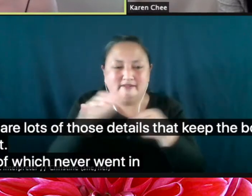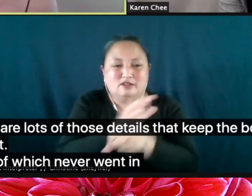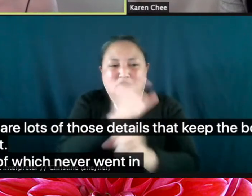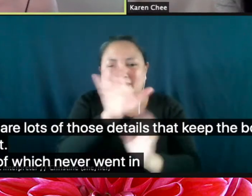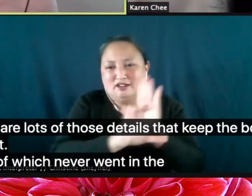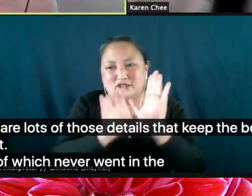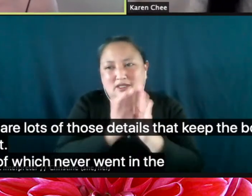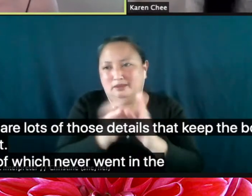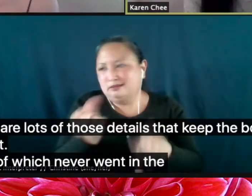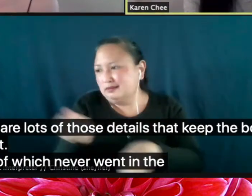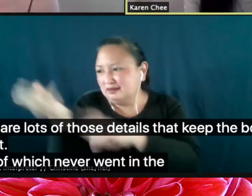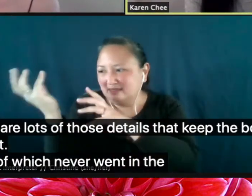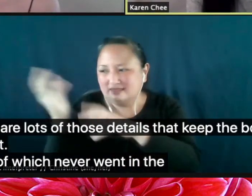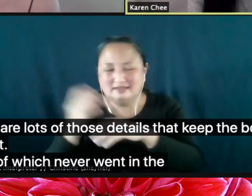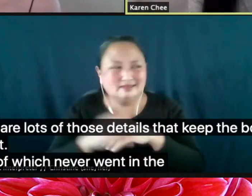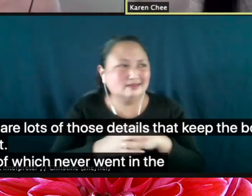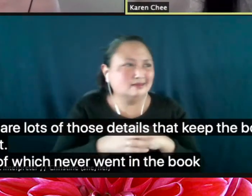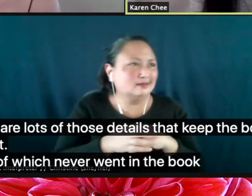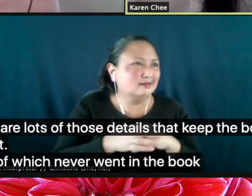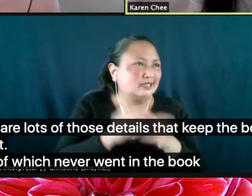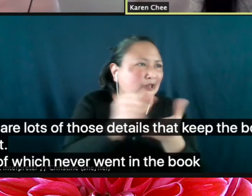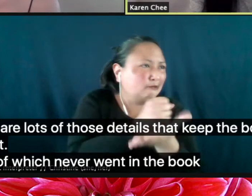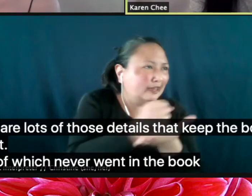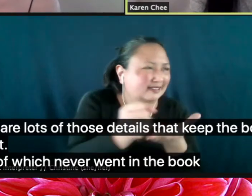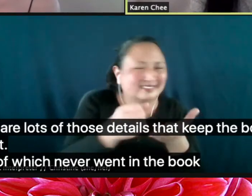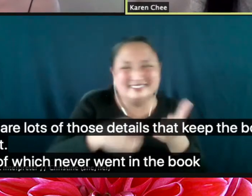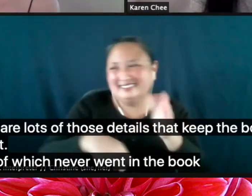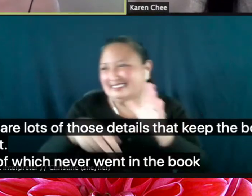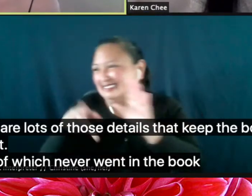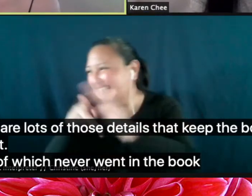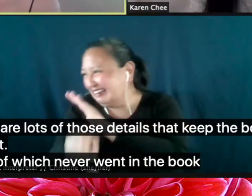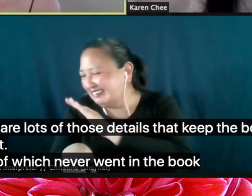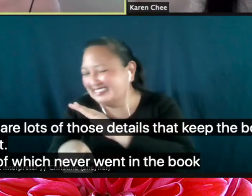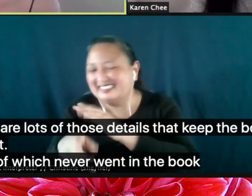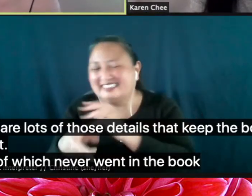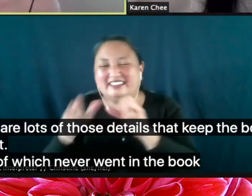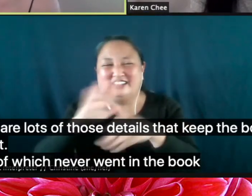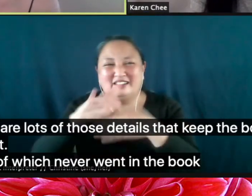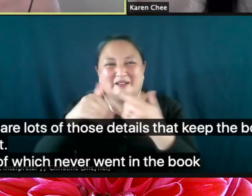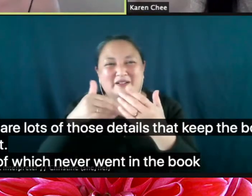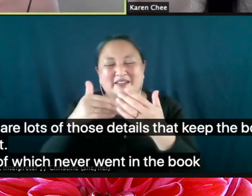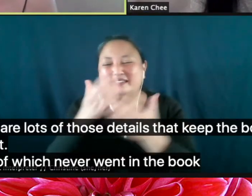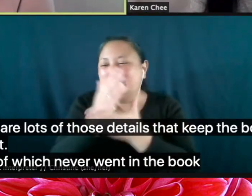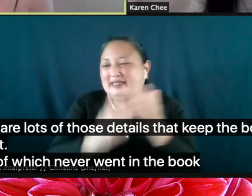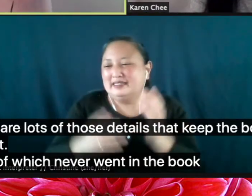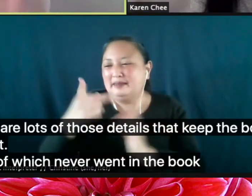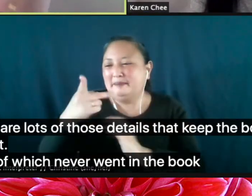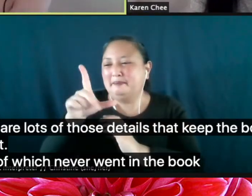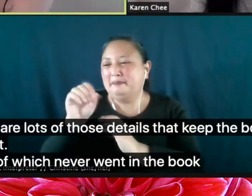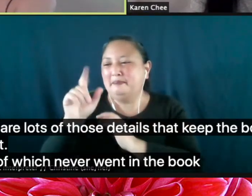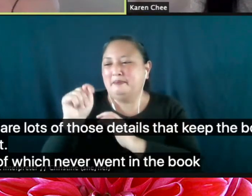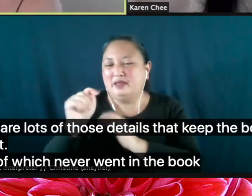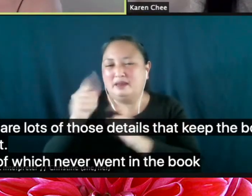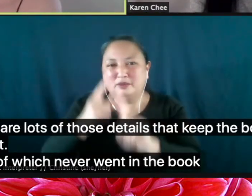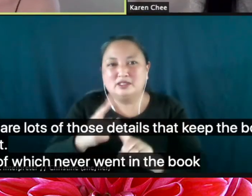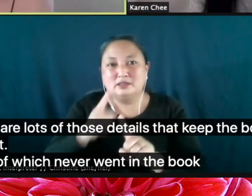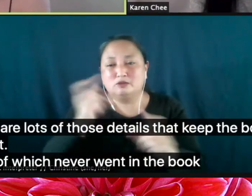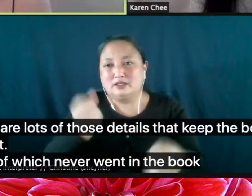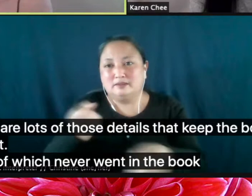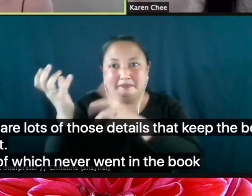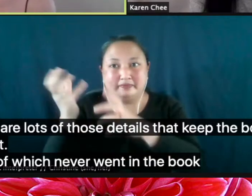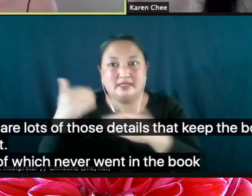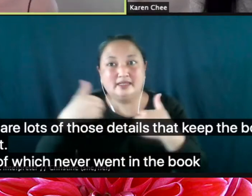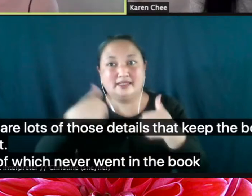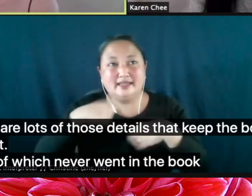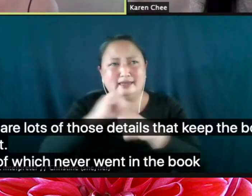killed, destroyed, erased. So many characters, entire plot points have been destroyed. I think at some point, actually, there was a pandemic